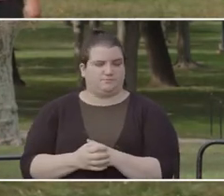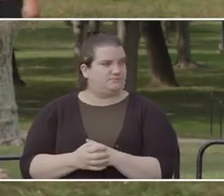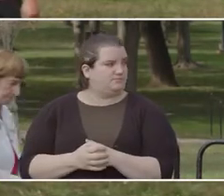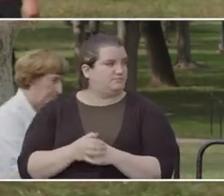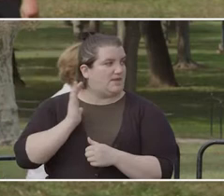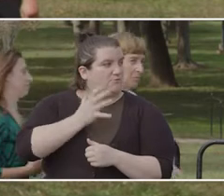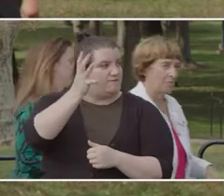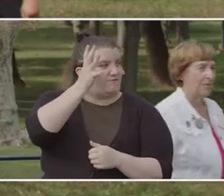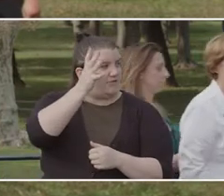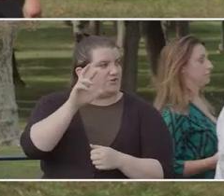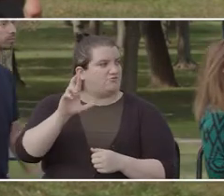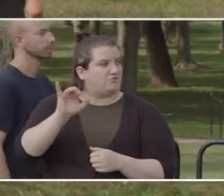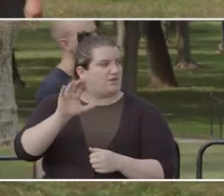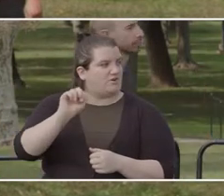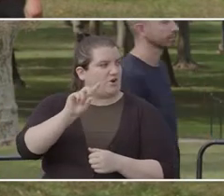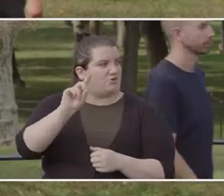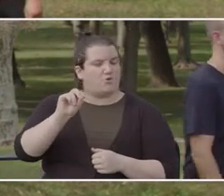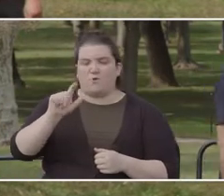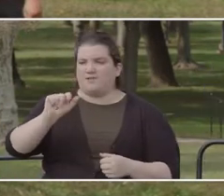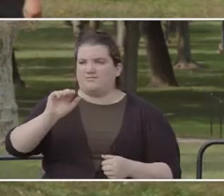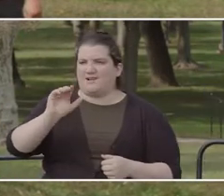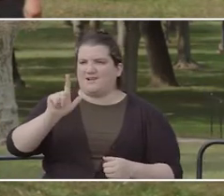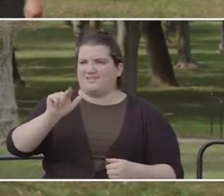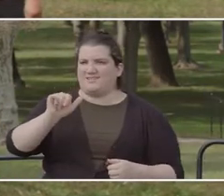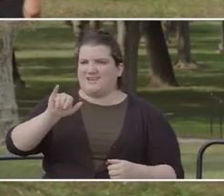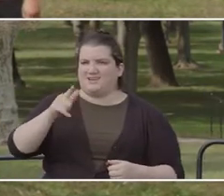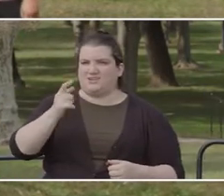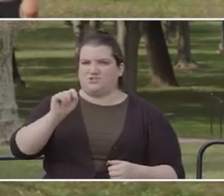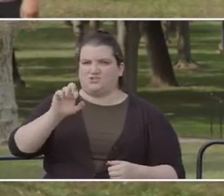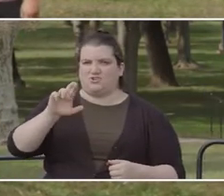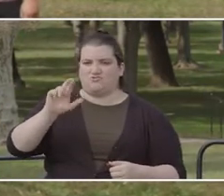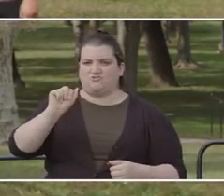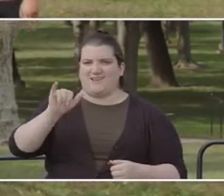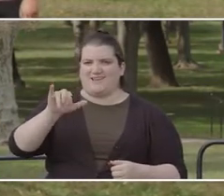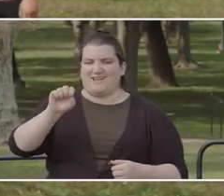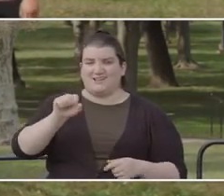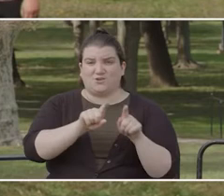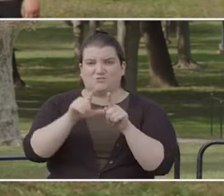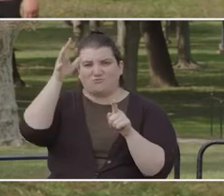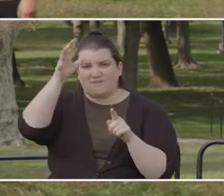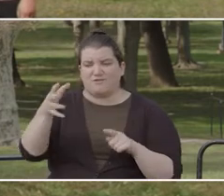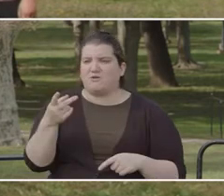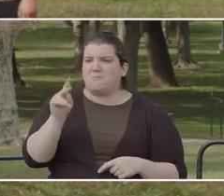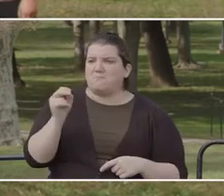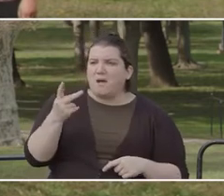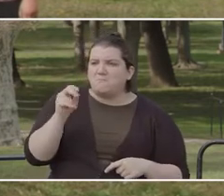Our father, Ricardo Lechleiter Reyes, also grandfather, Pop-Pop Rick, teacher.